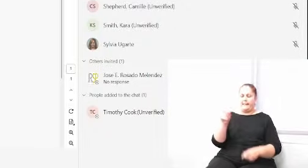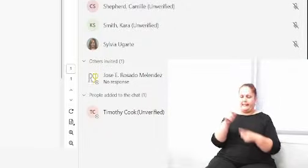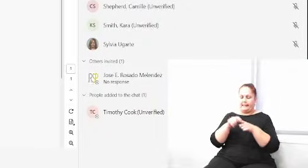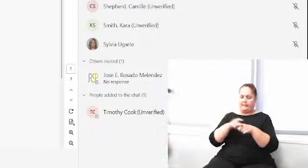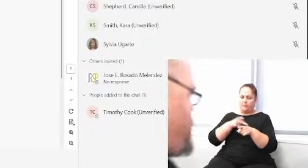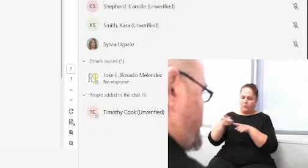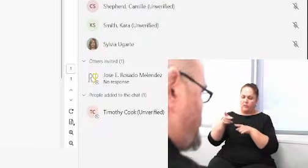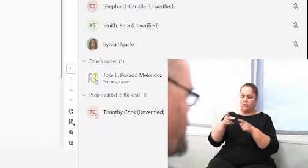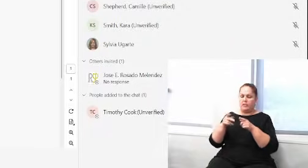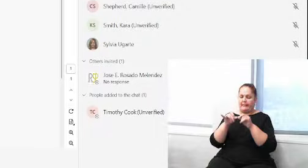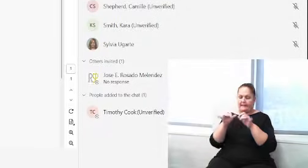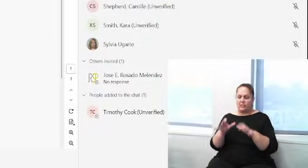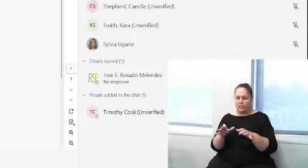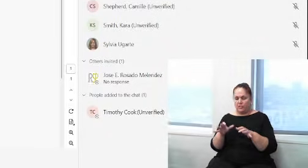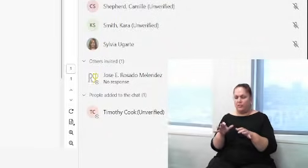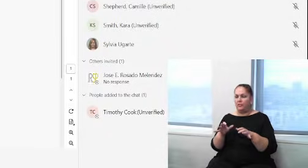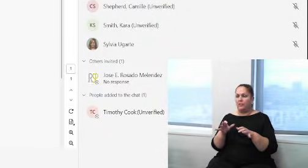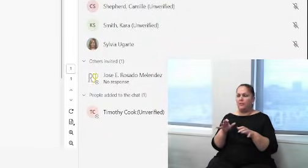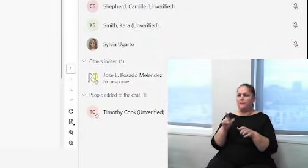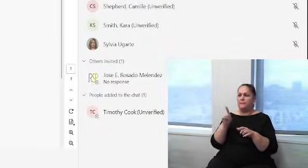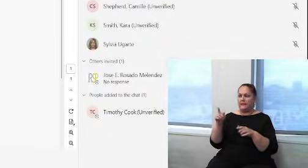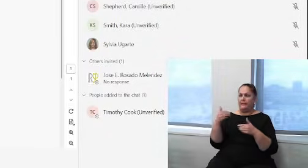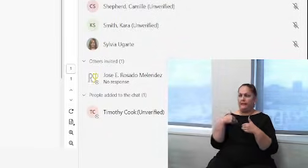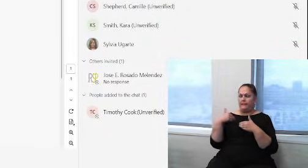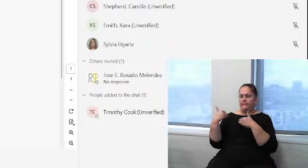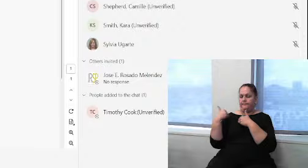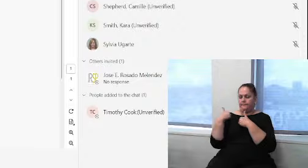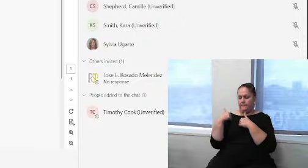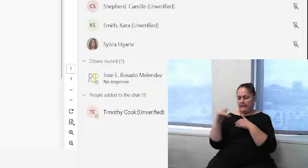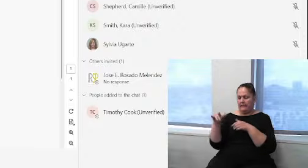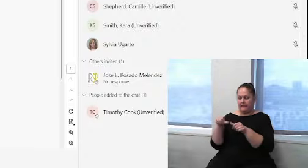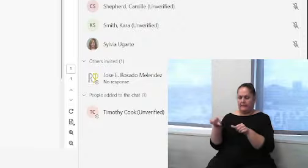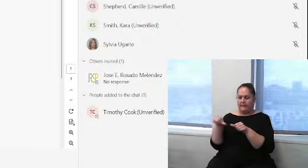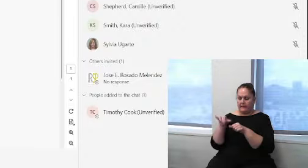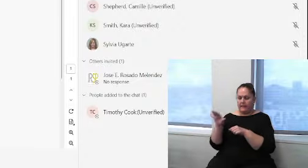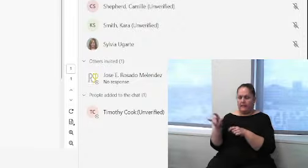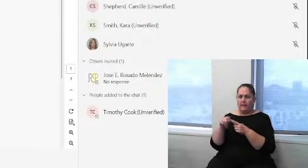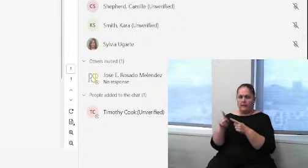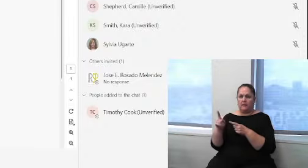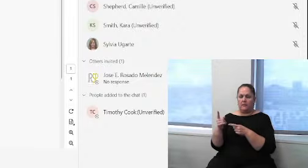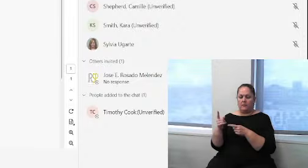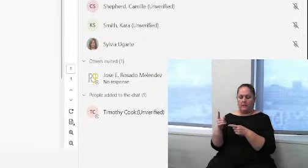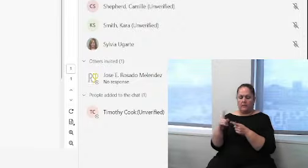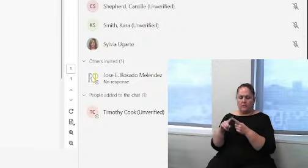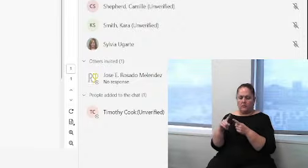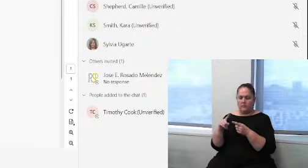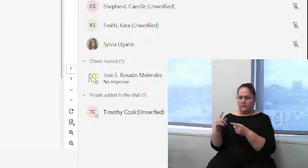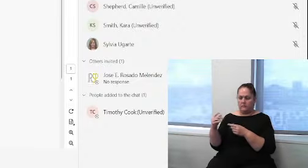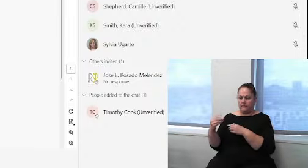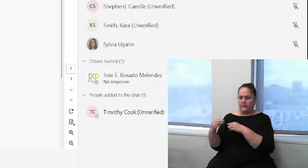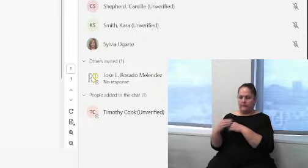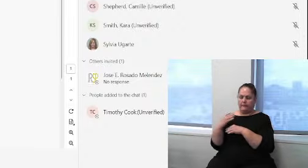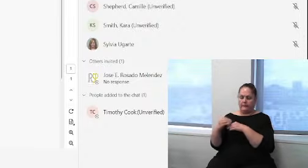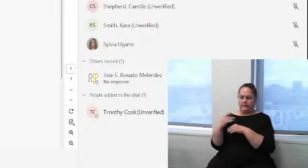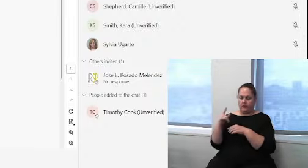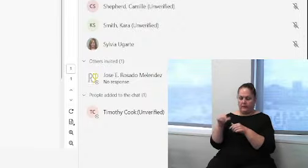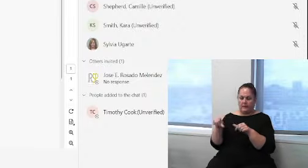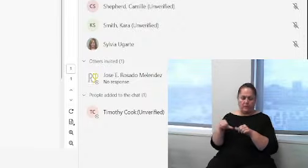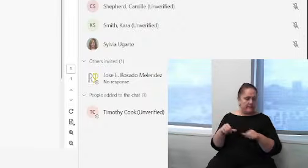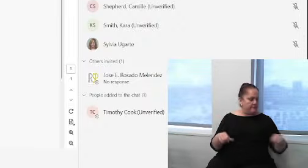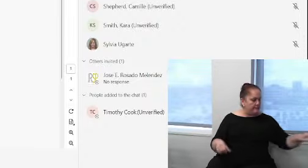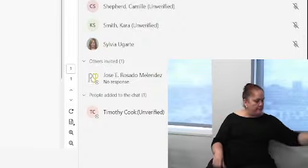engineer, licensed professional engineer that actually has the responsibility on this area. He's the one that assists me on this